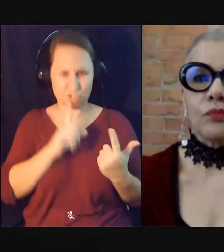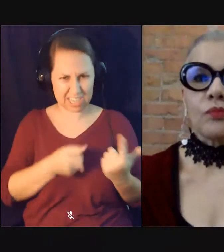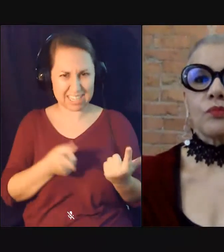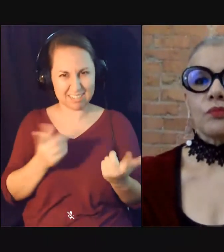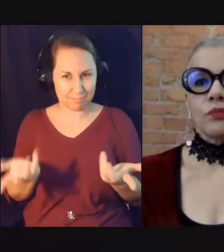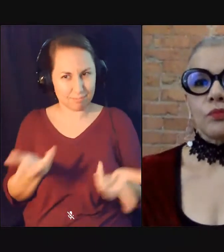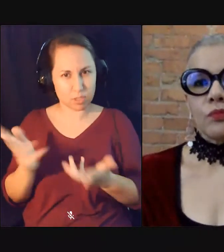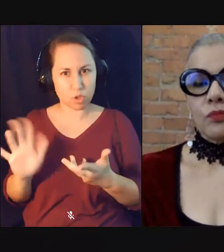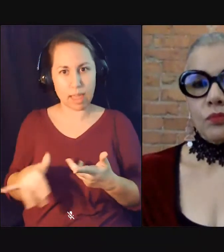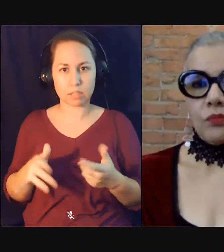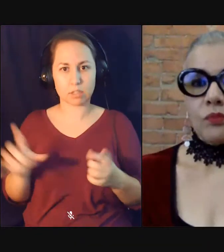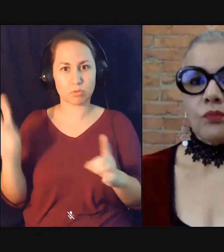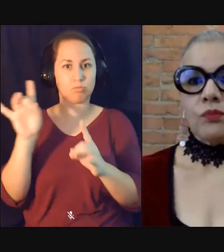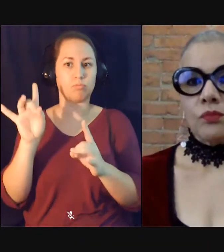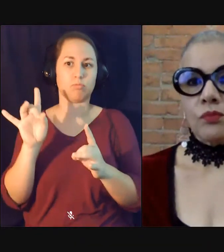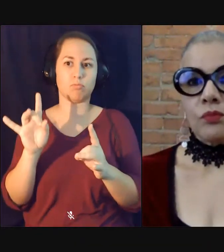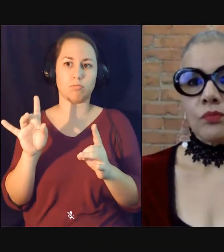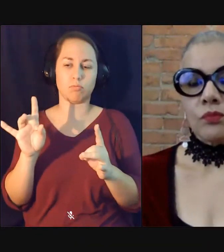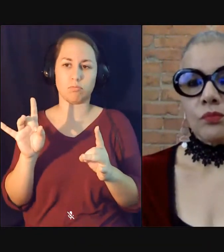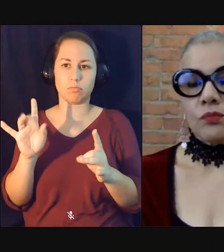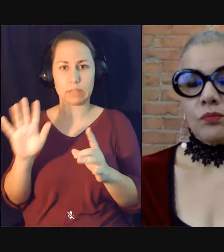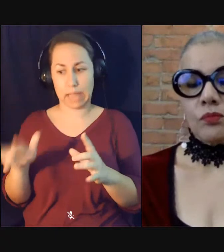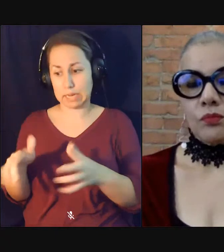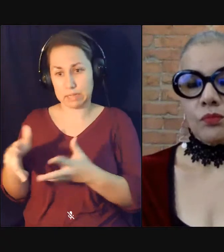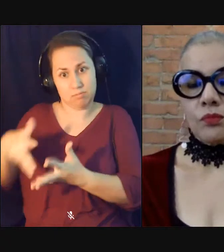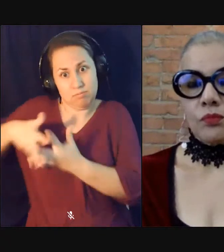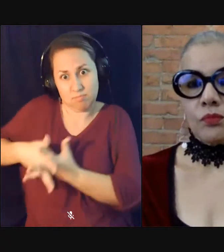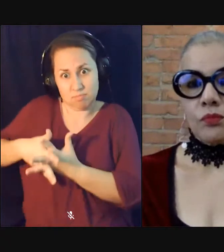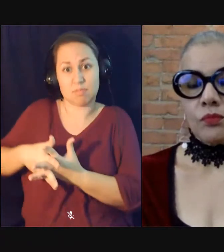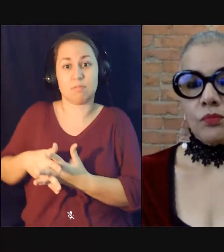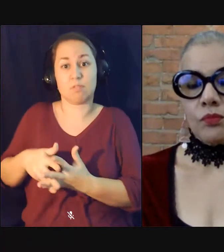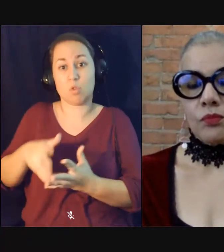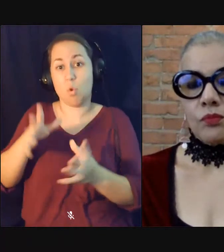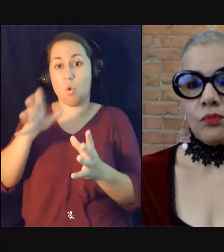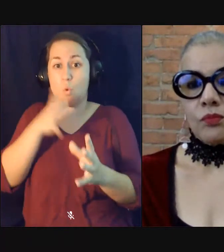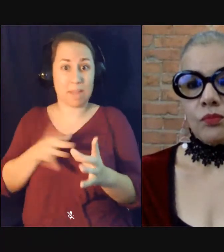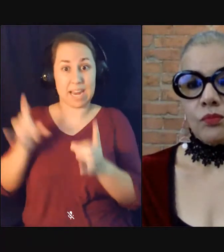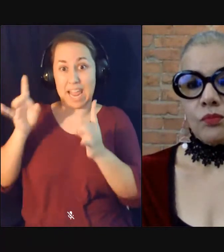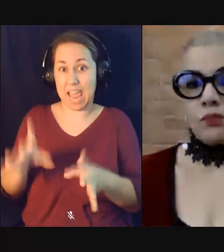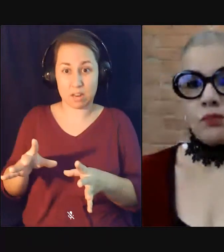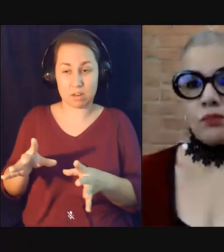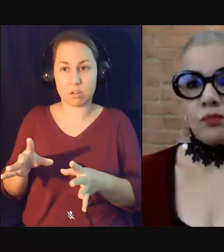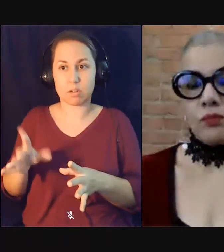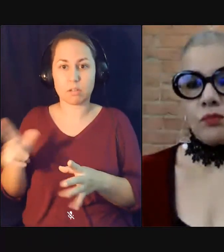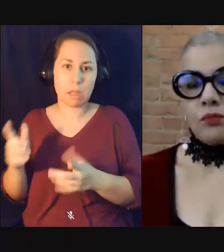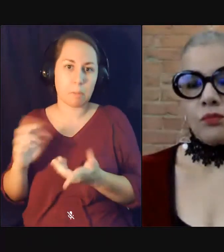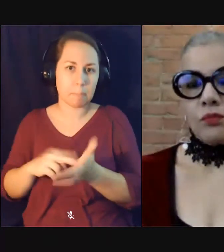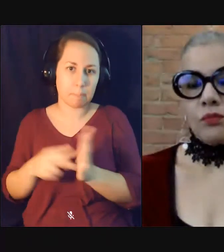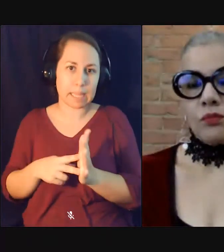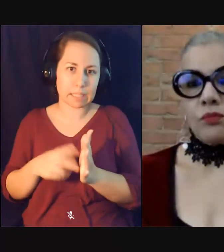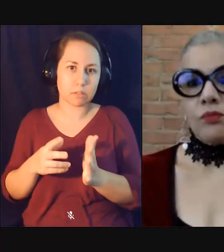environment of radicalized, sort of oozing misogynistic hatred made it a fertile recruiting ground, even if not everyone was